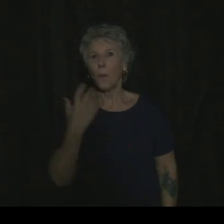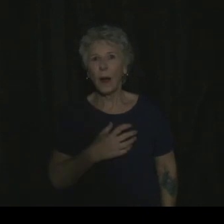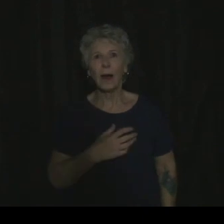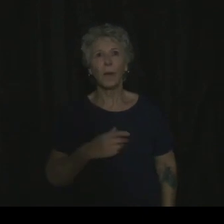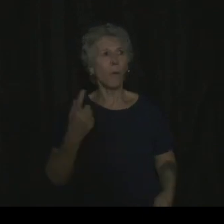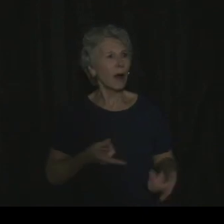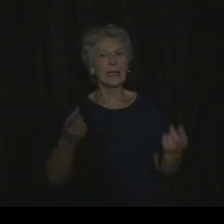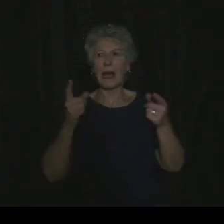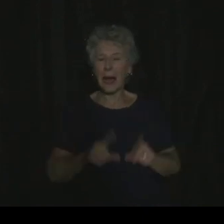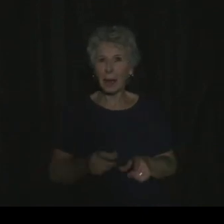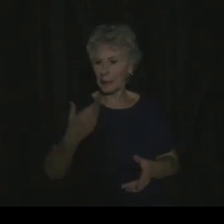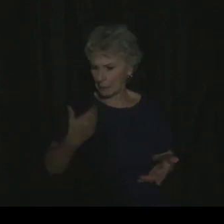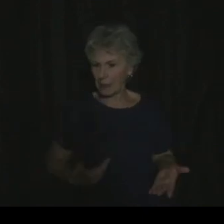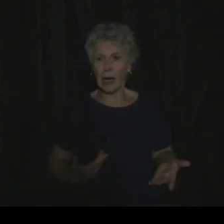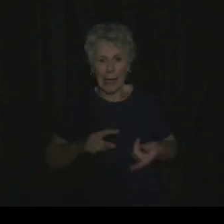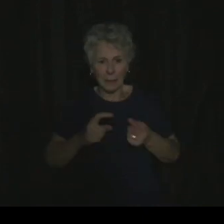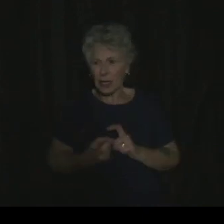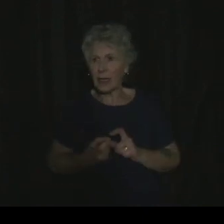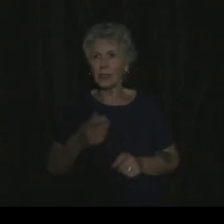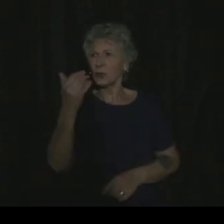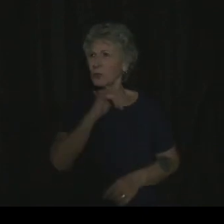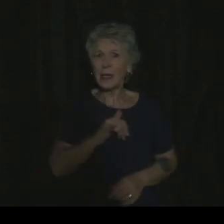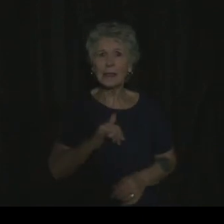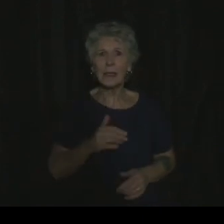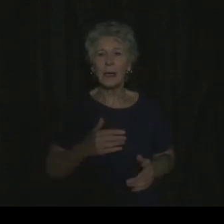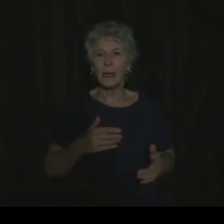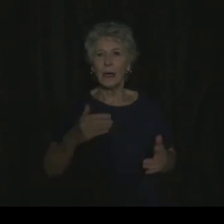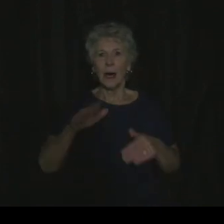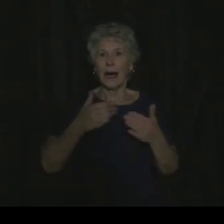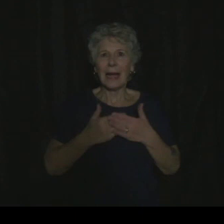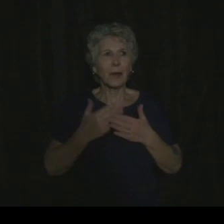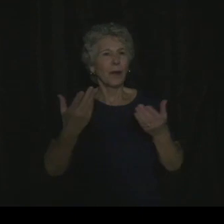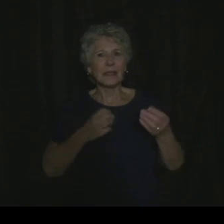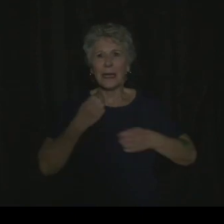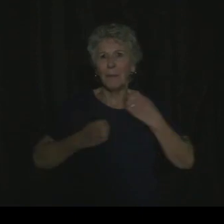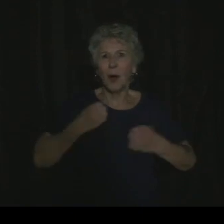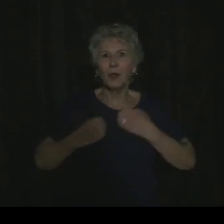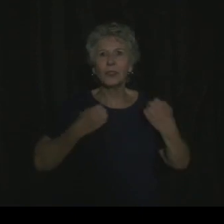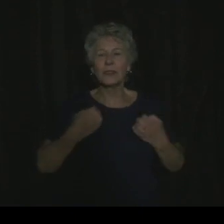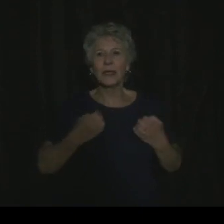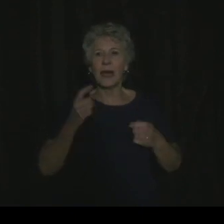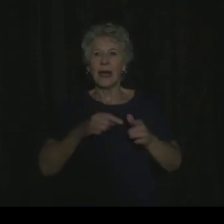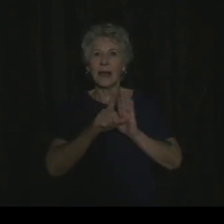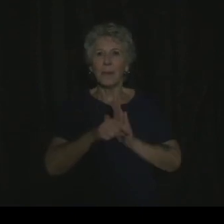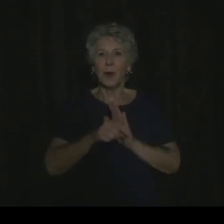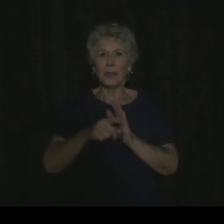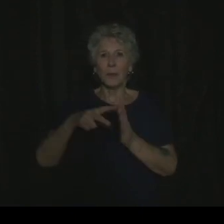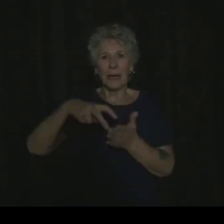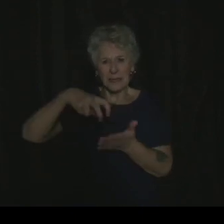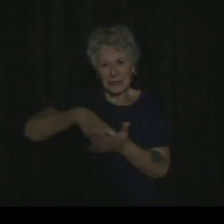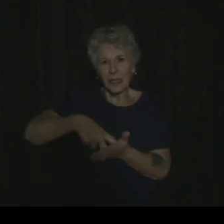what just happened? Crazy. Like, I had all these emotions going through me. And that moment when I was down on my knees, it